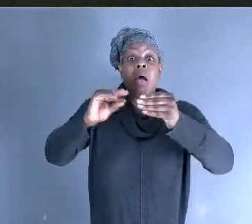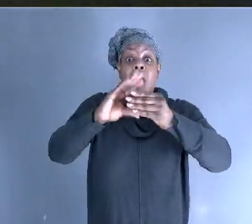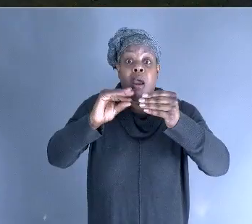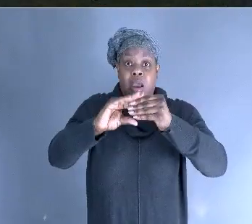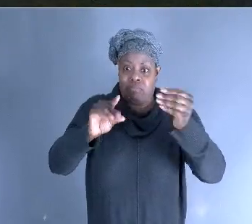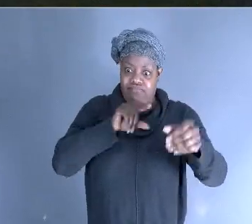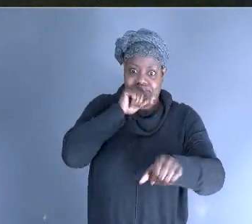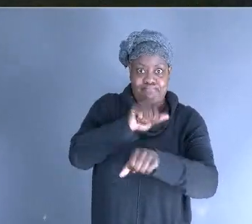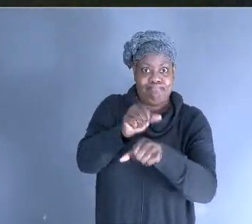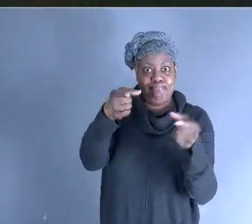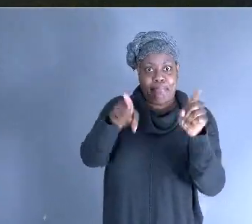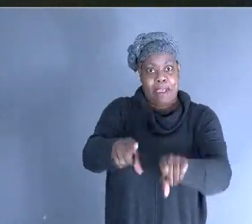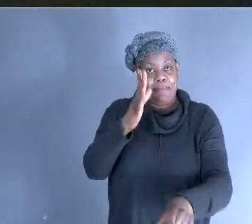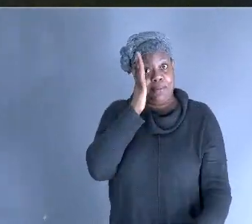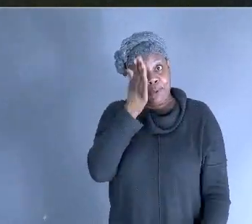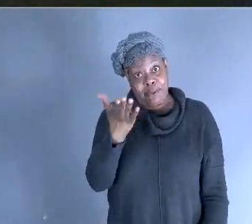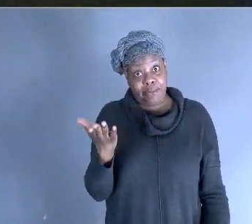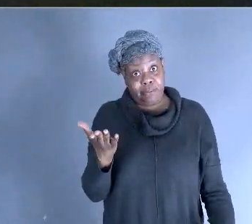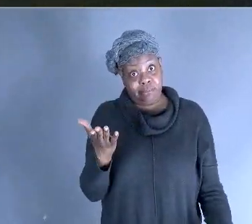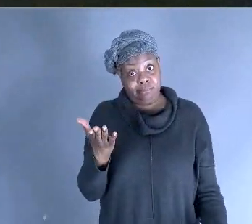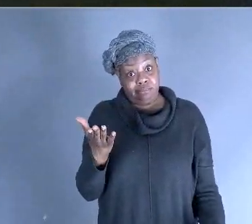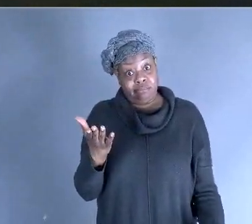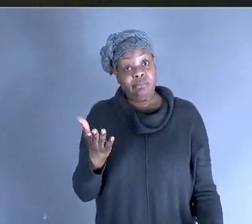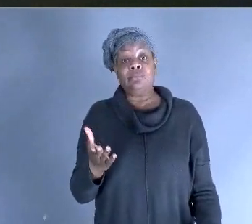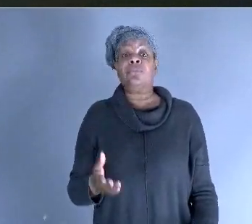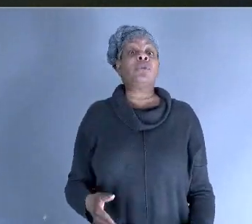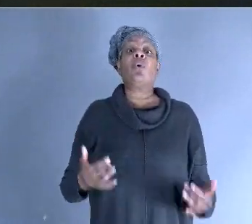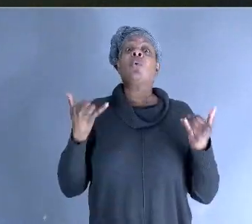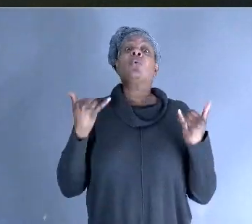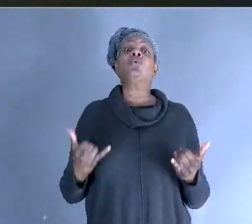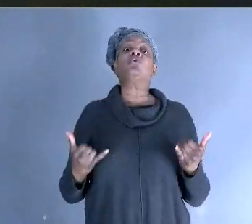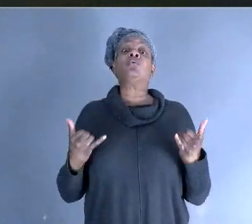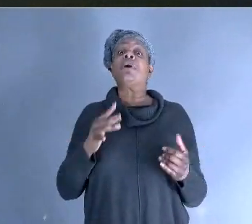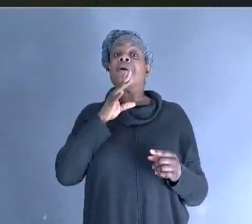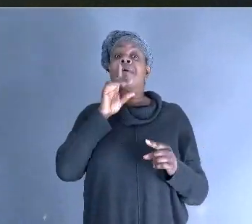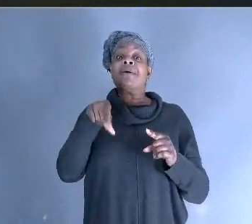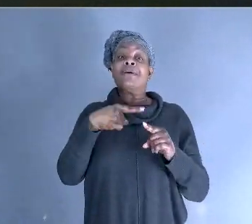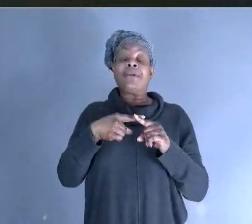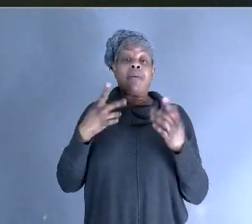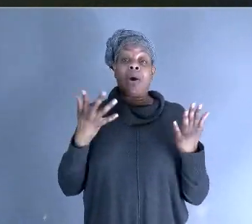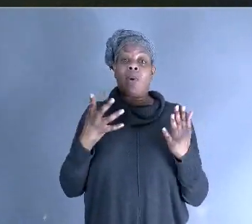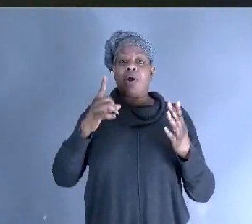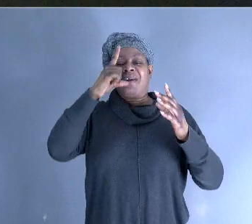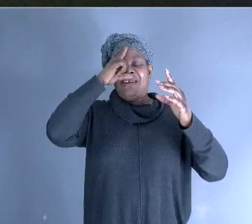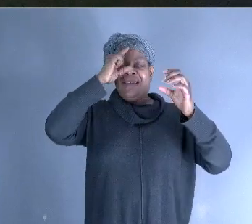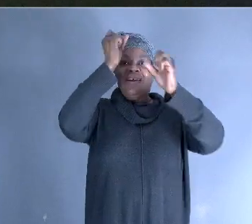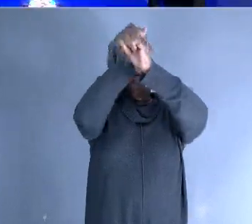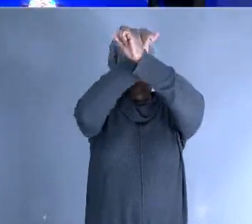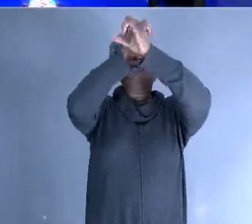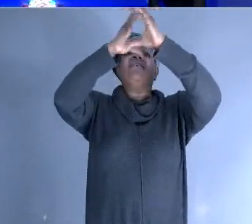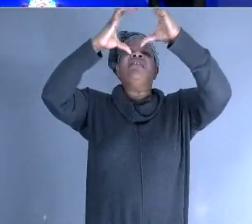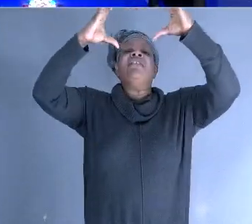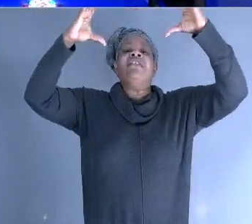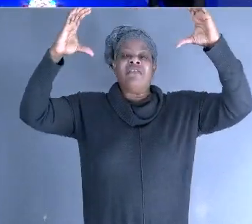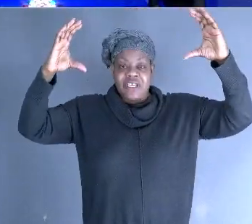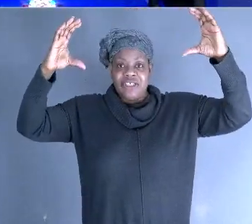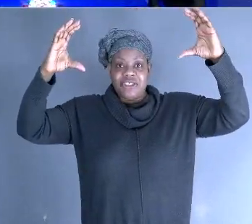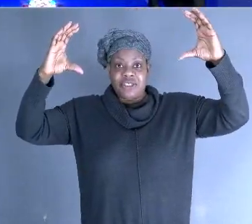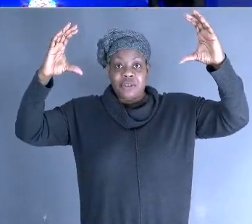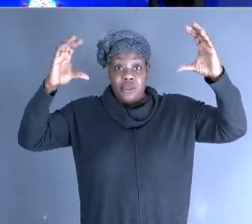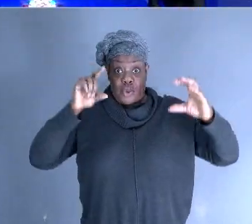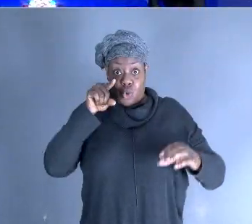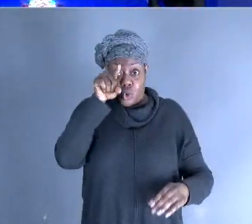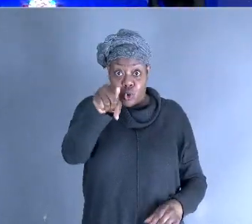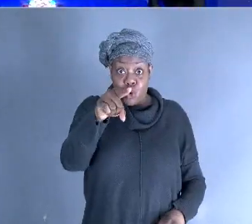So today, we are speaking about the legacy of vision. Because as a man thinketh,